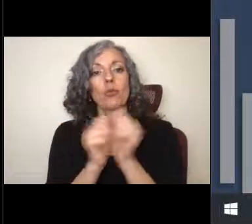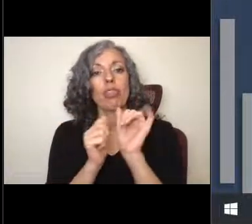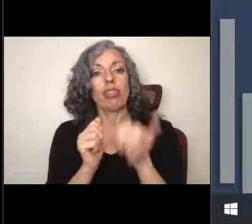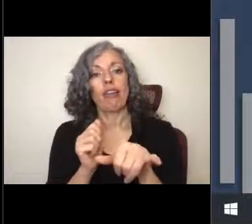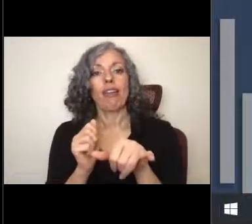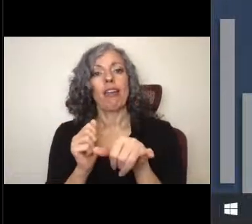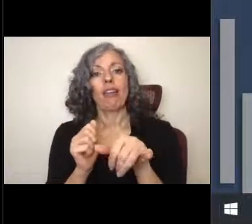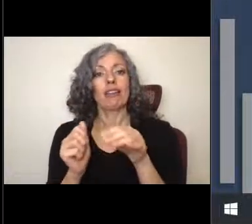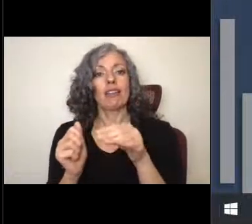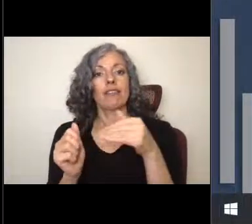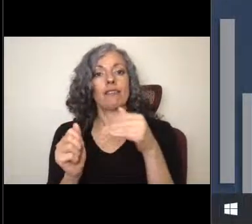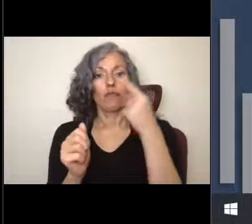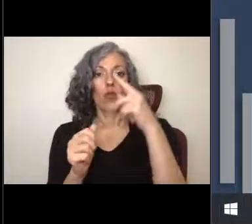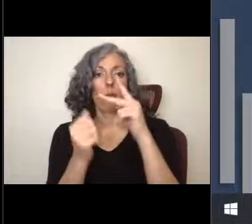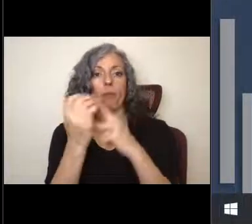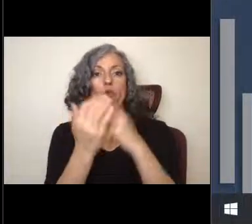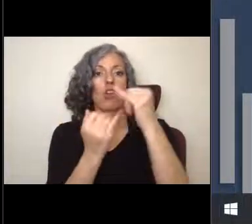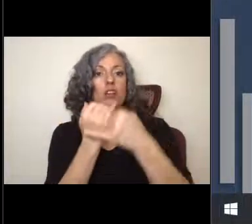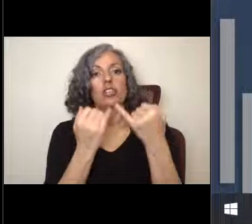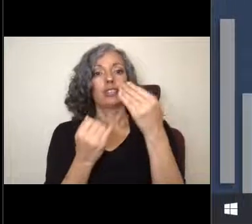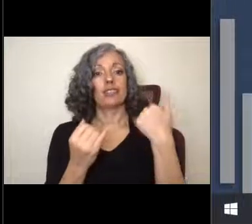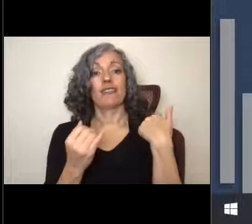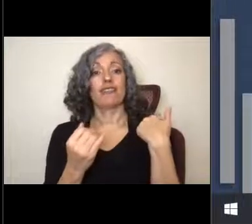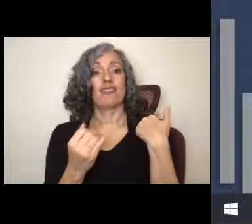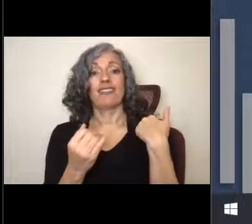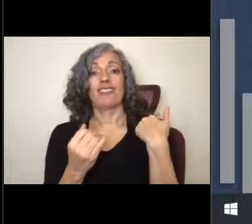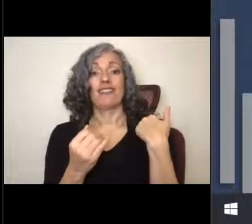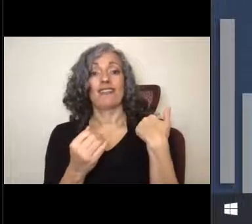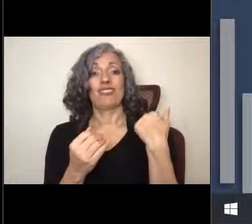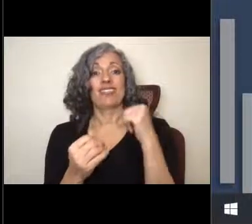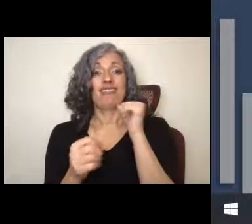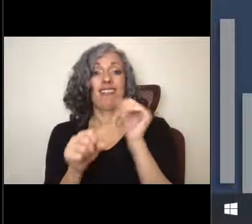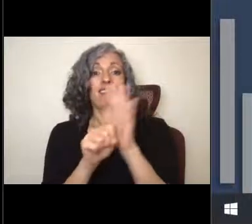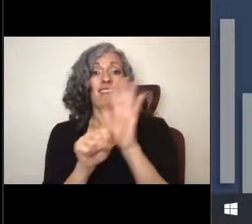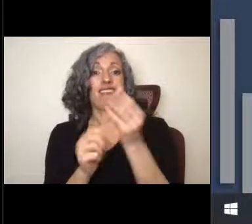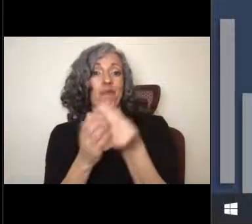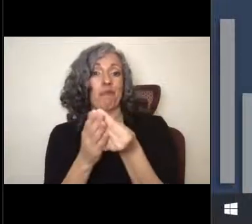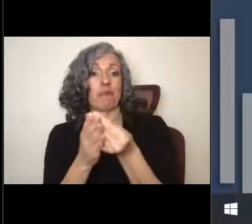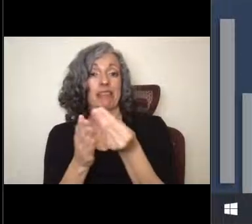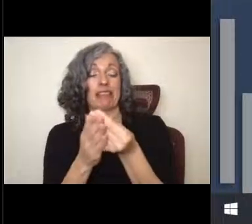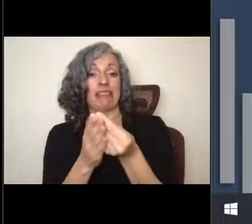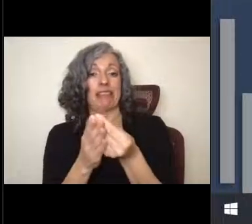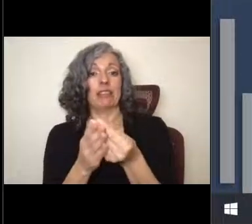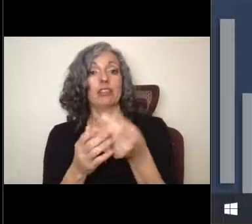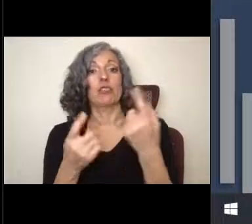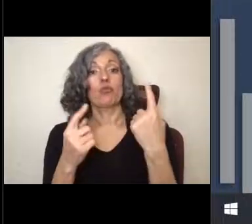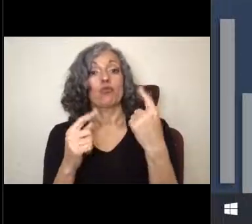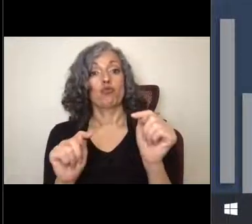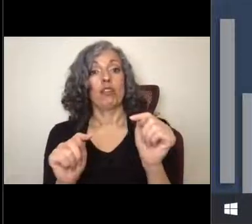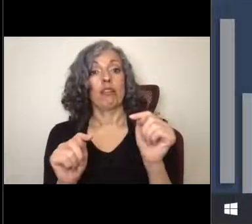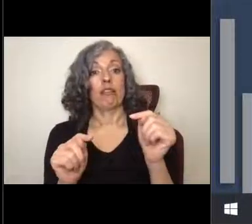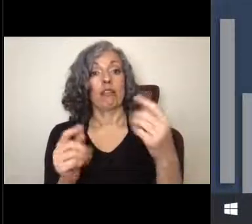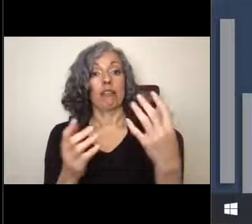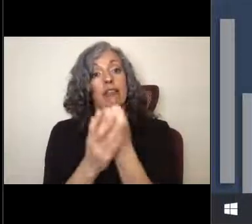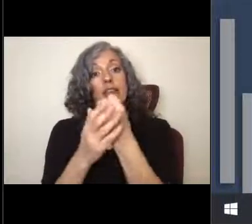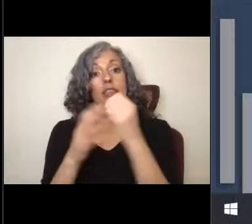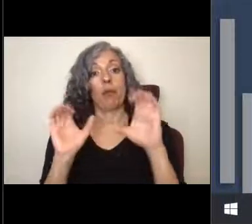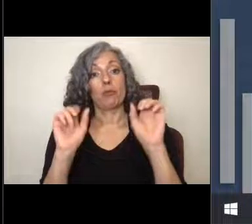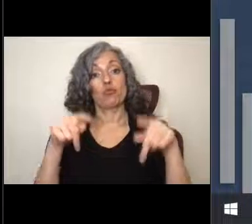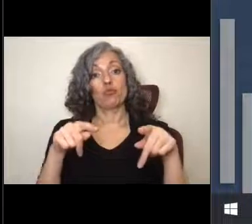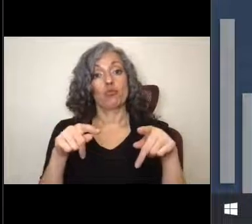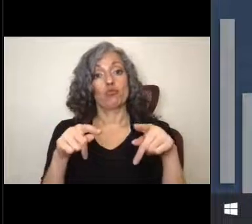And so, they're trying to, as we are getting, we have this opportunity to receive